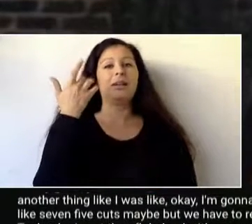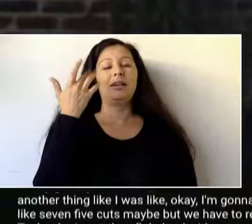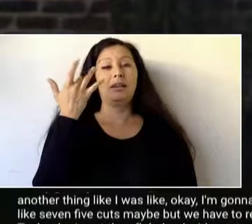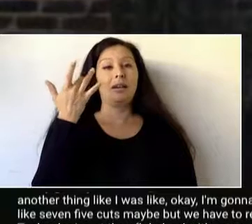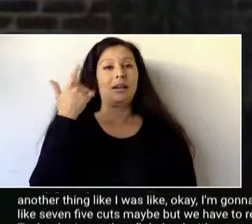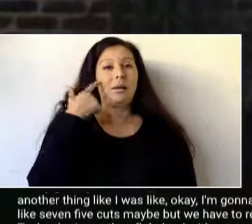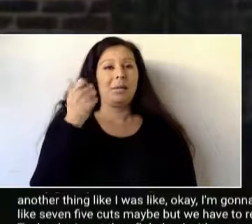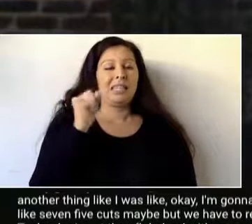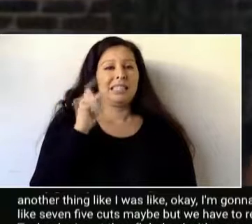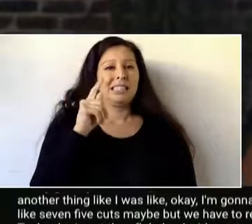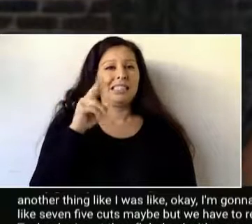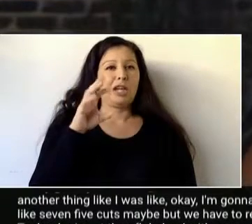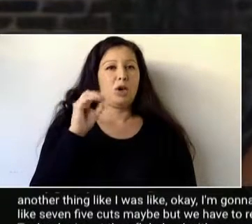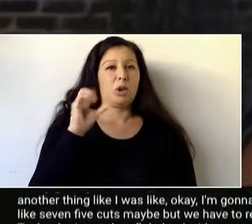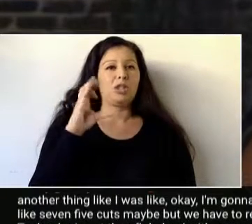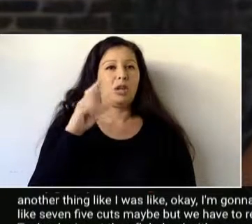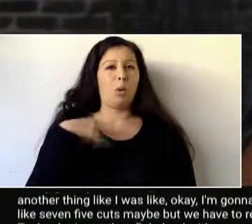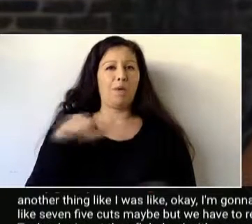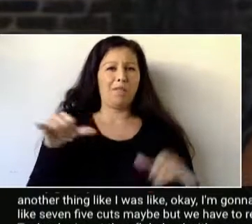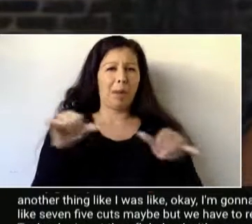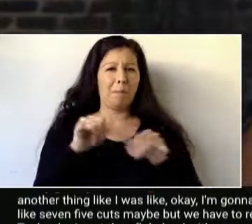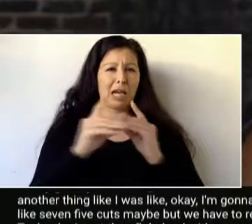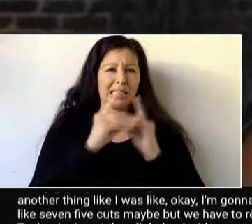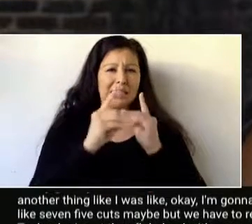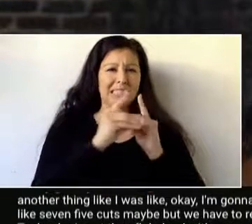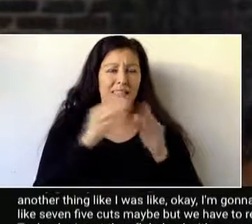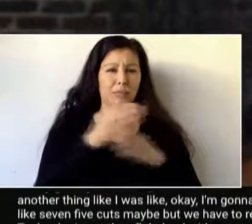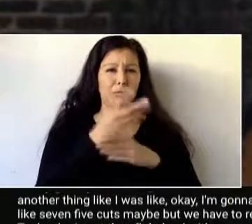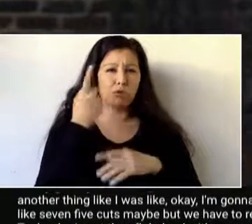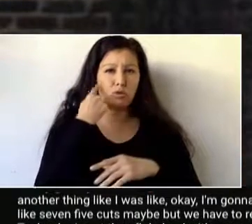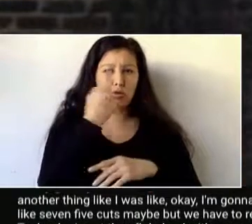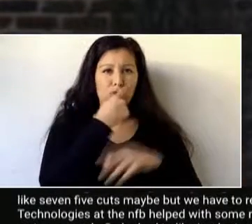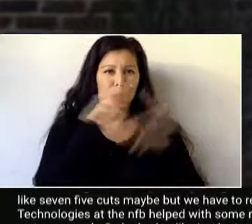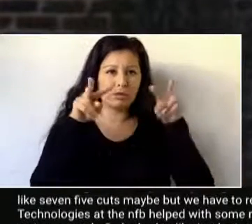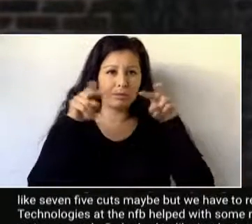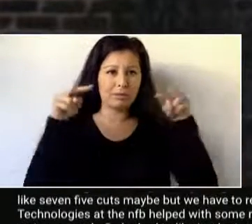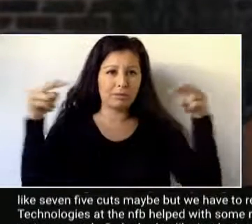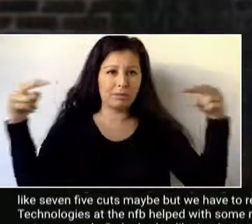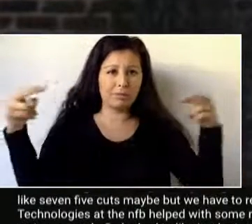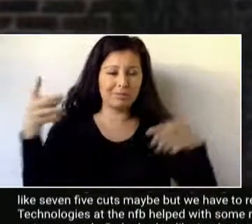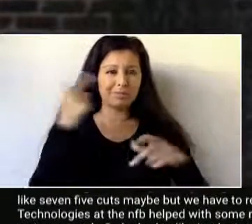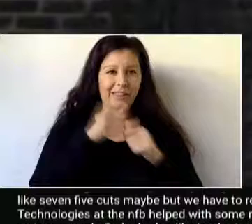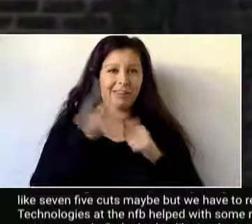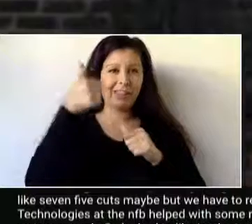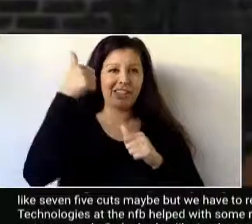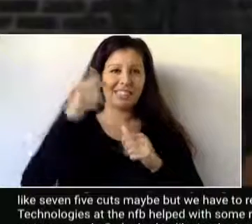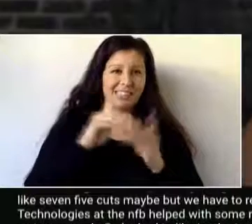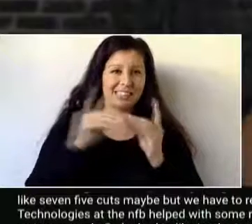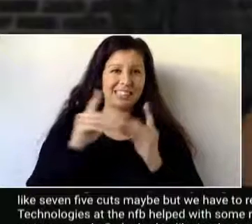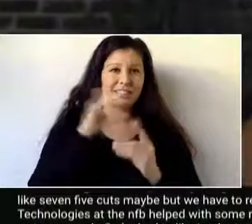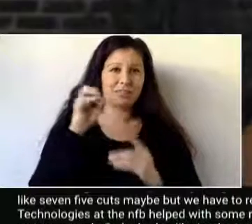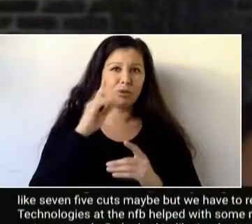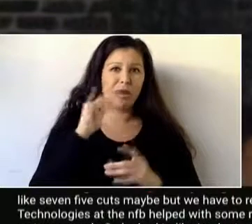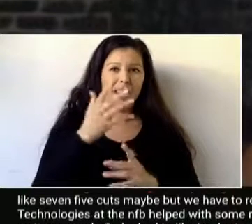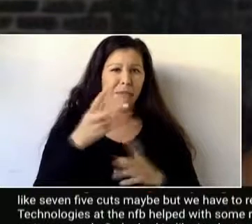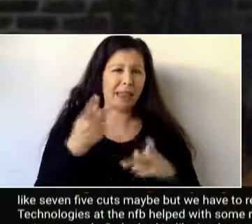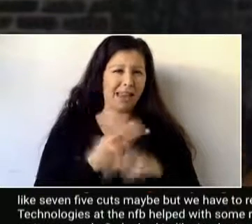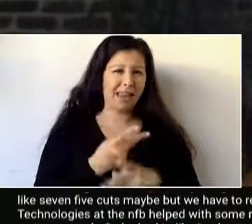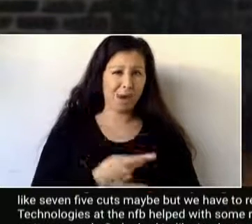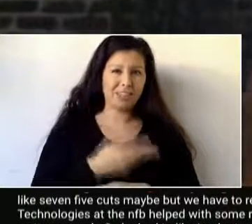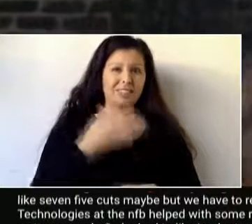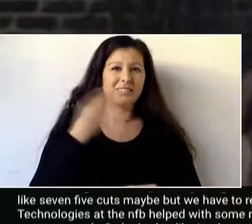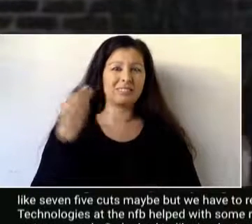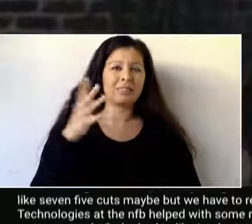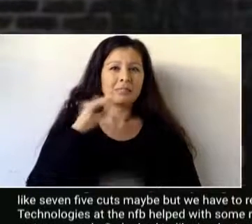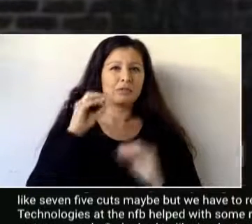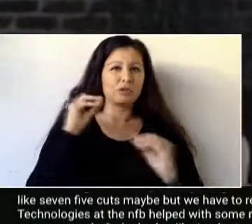it was stereoscopic, so we had to measure the distance between the two eyes at the furthest distance. So there's like some calculation,